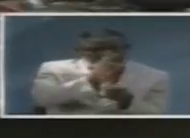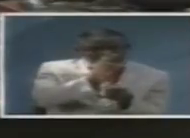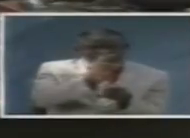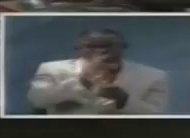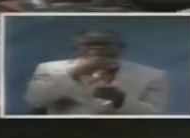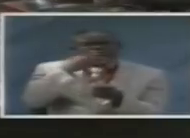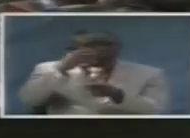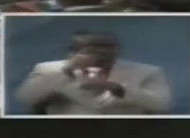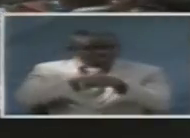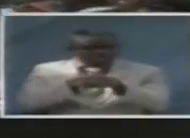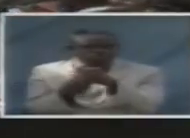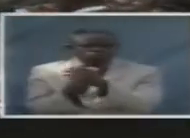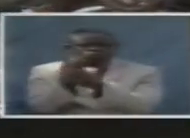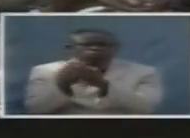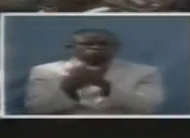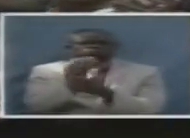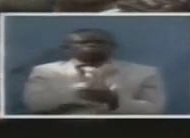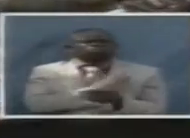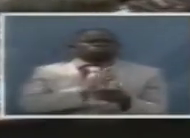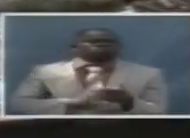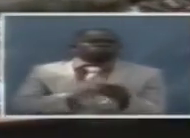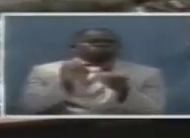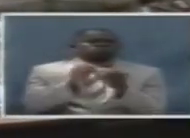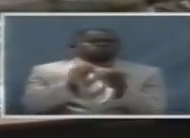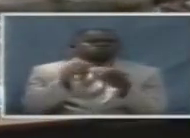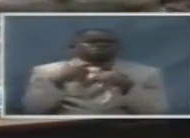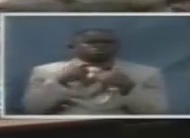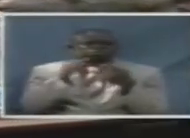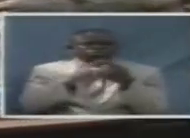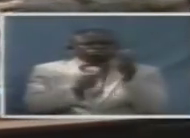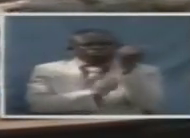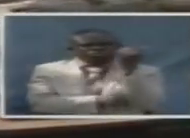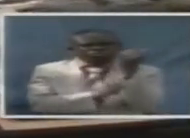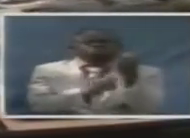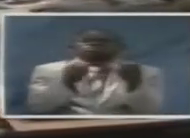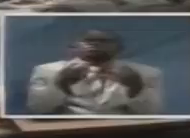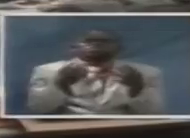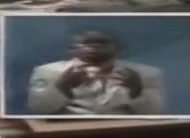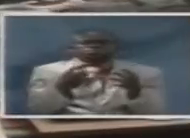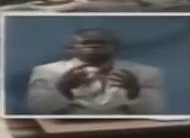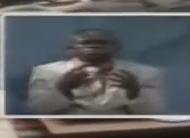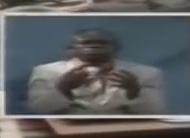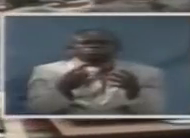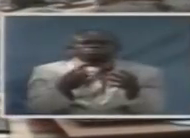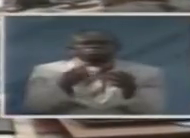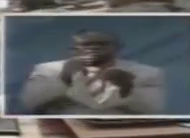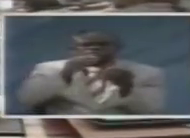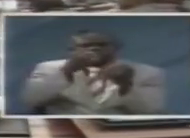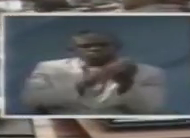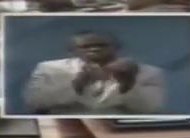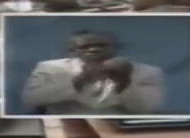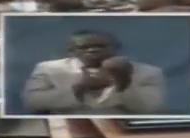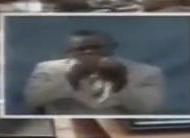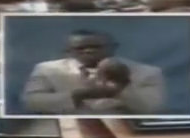with significant increases in output of maize, Irish potatoes, rice, tobacco,